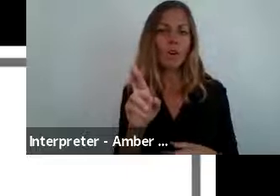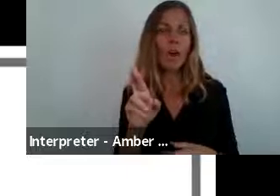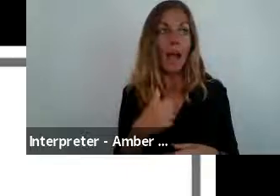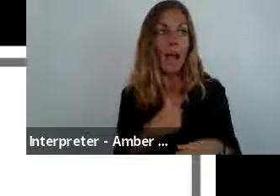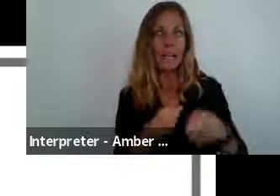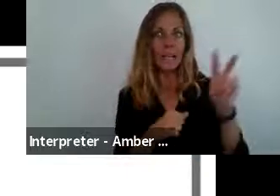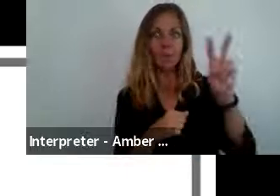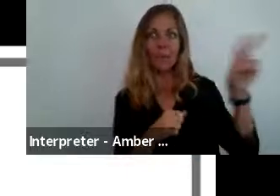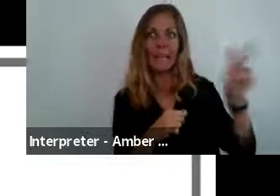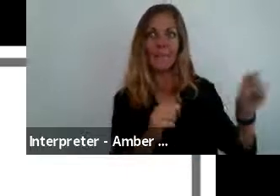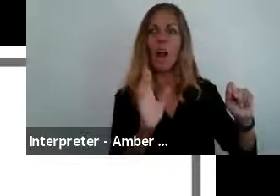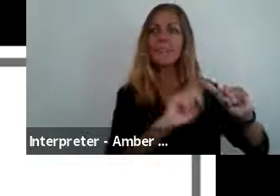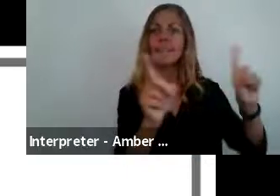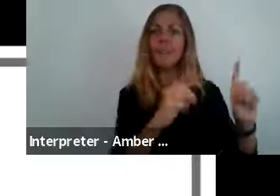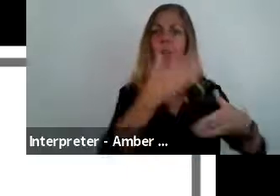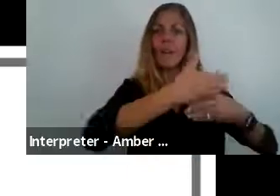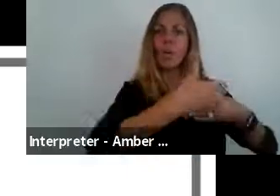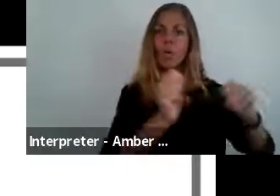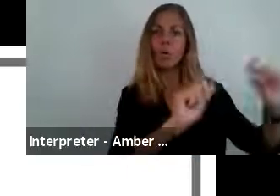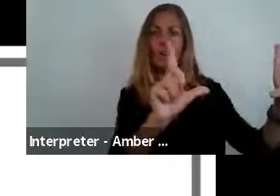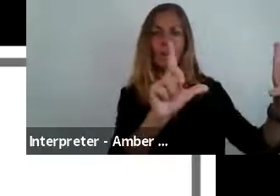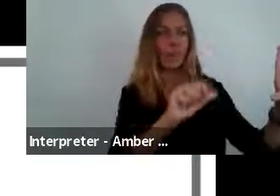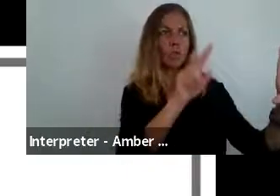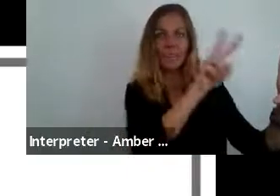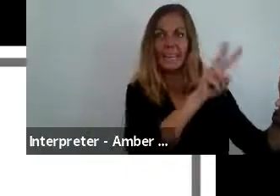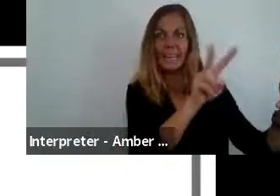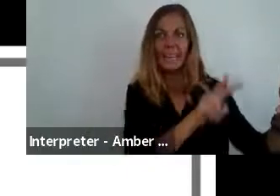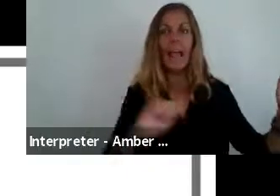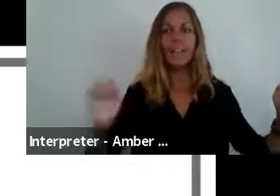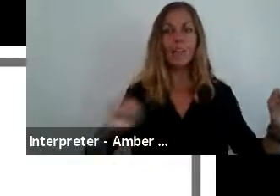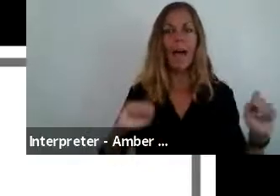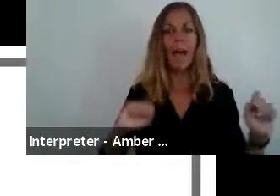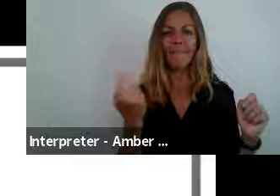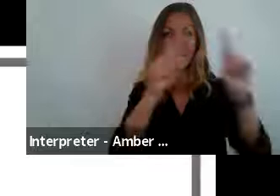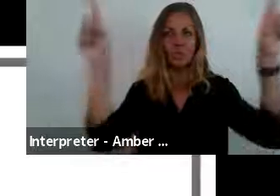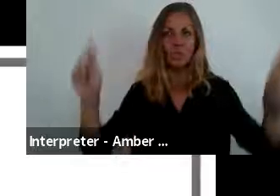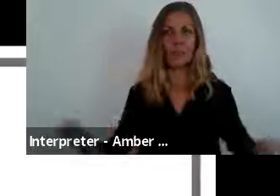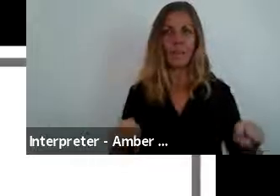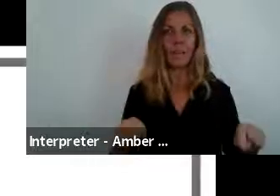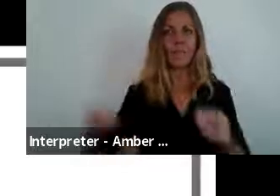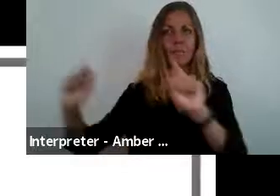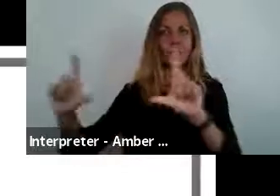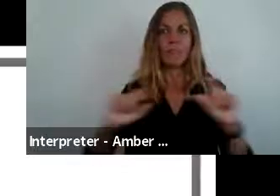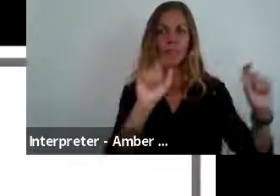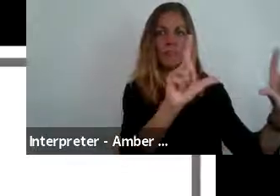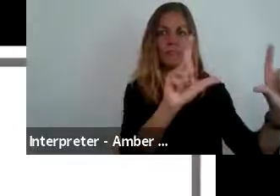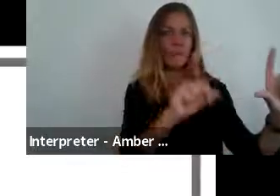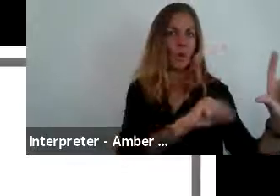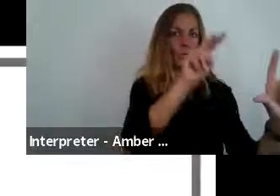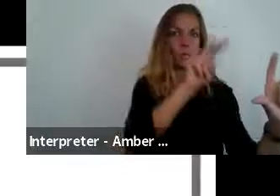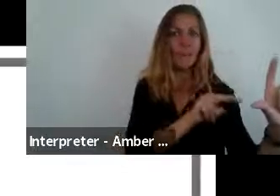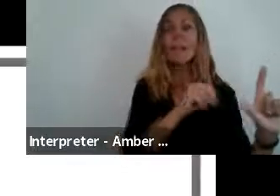read the captions like in a separate window on my computer on a separate screen, and typically those are